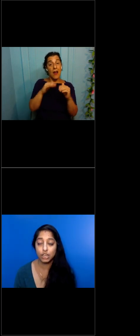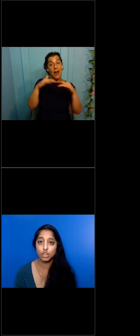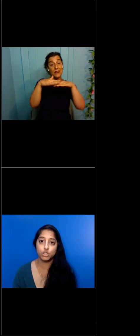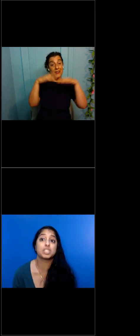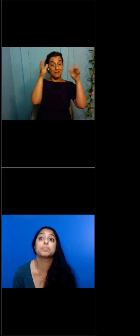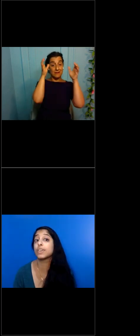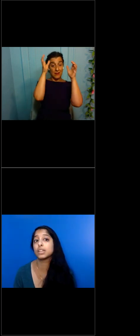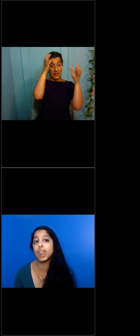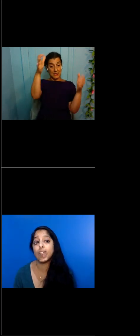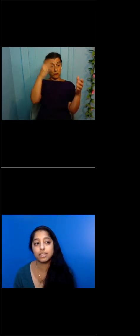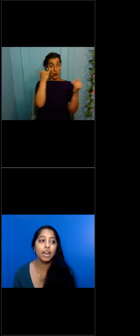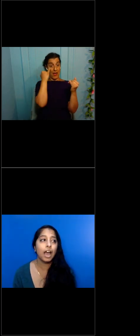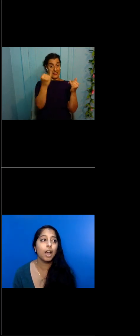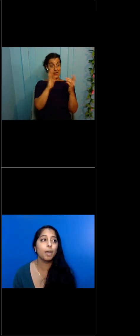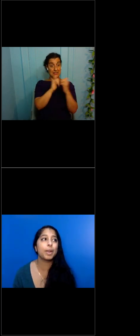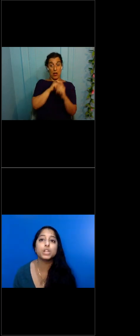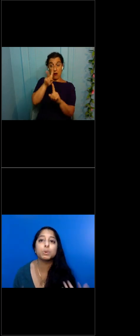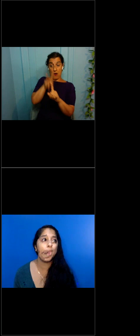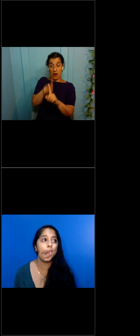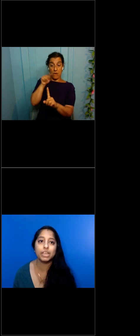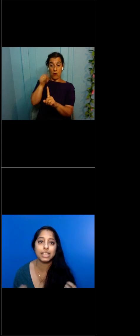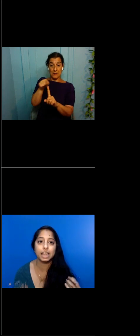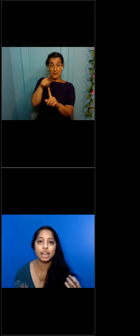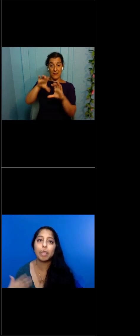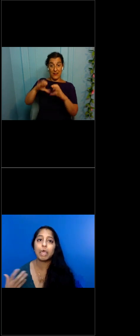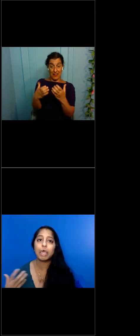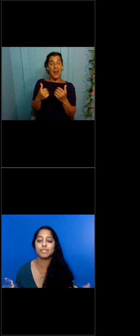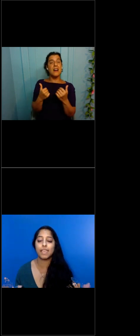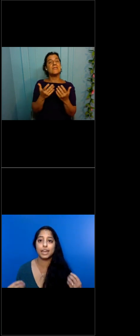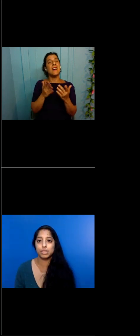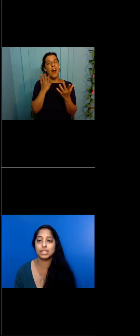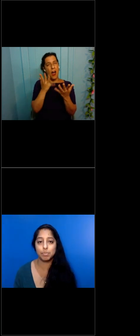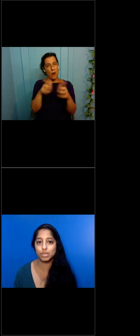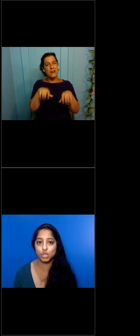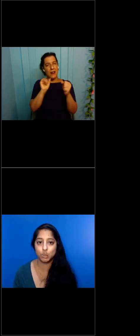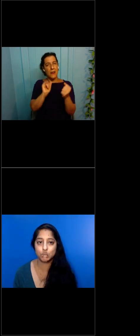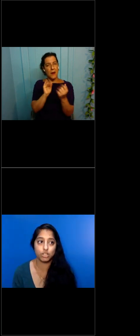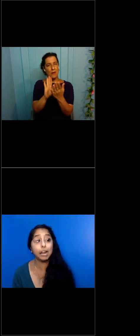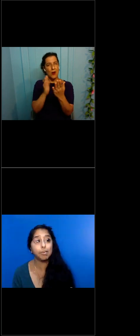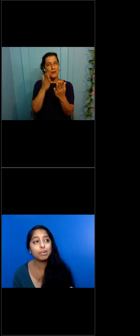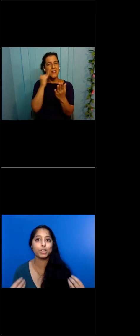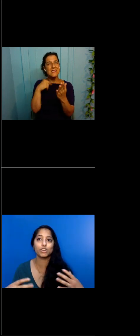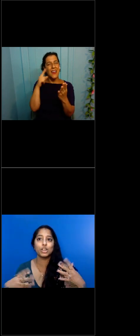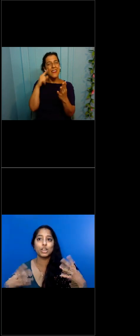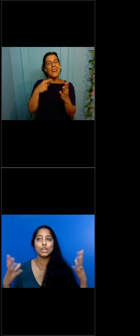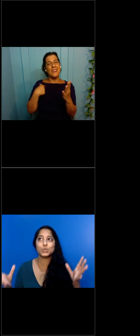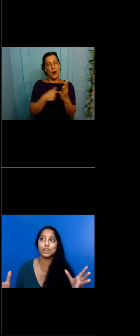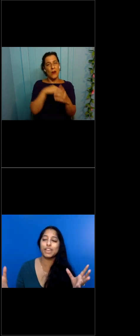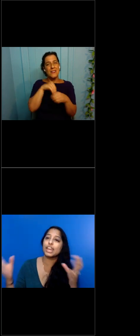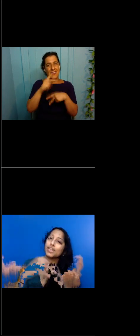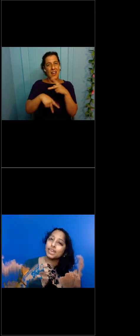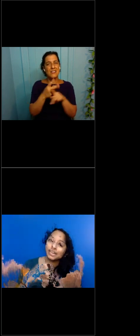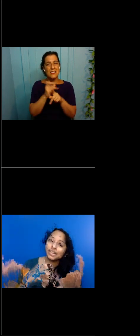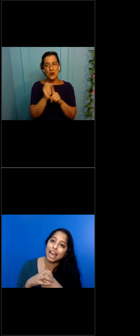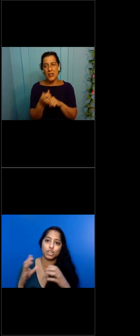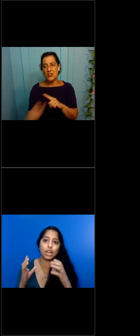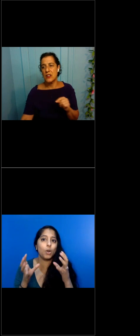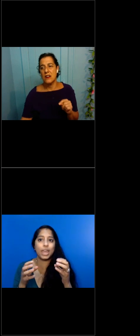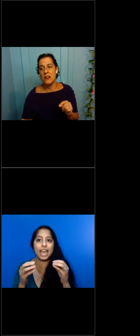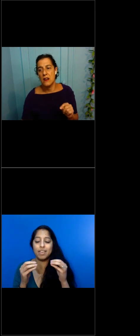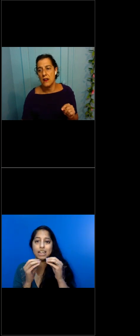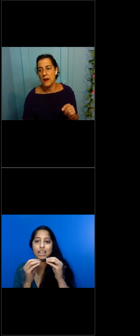ideas to a specific class. And I want to do it that way because I think a lot of us end up in this type of situation that I was, where you're sort of inheriting a